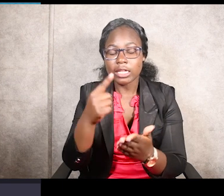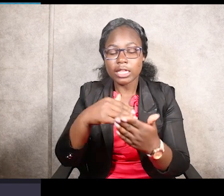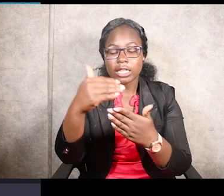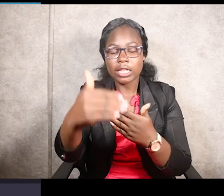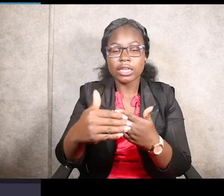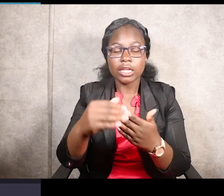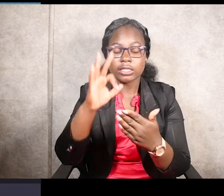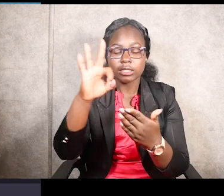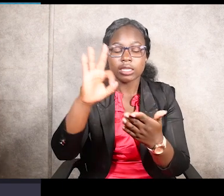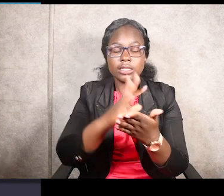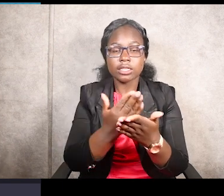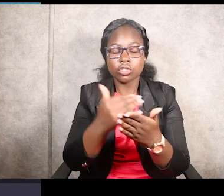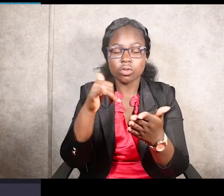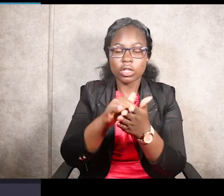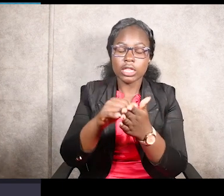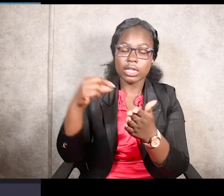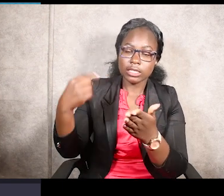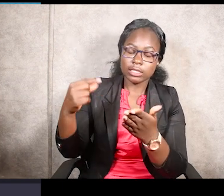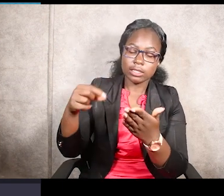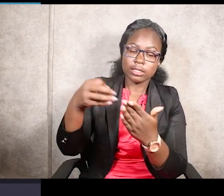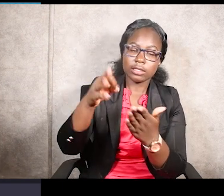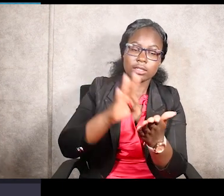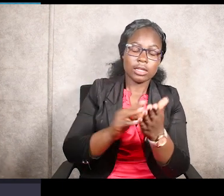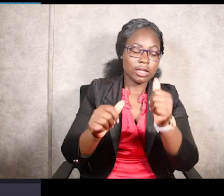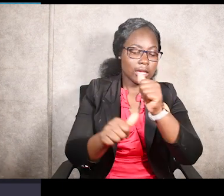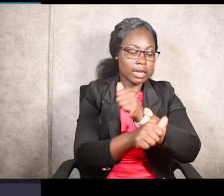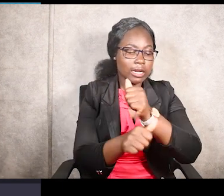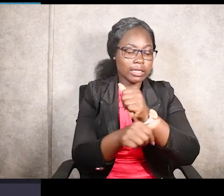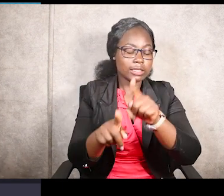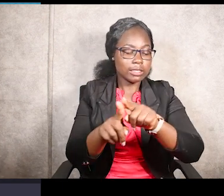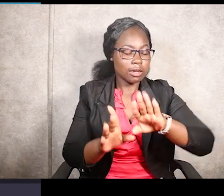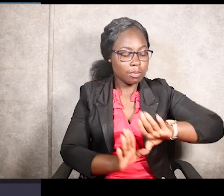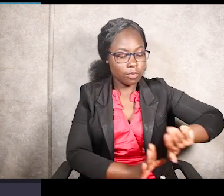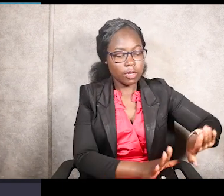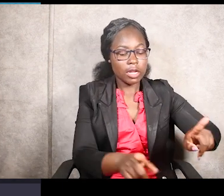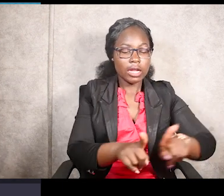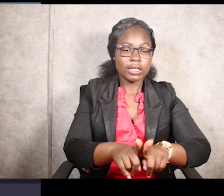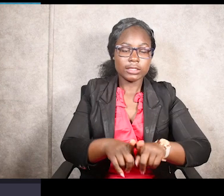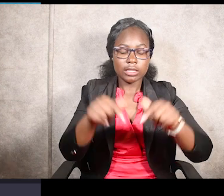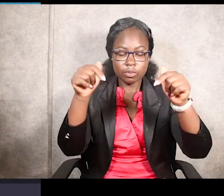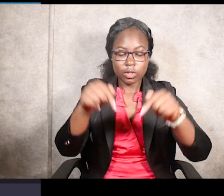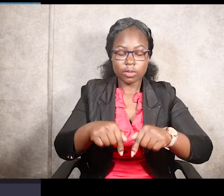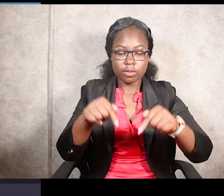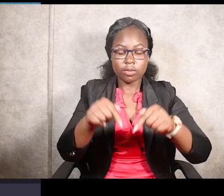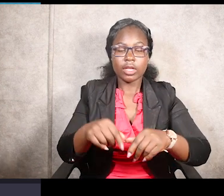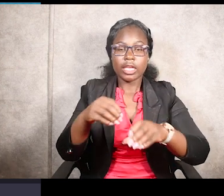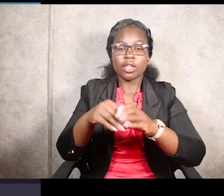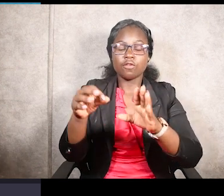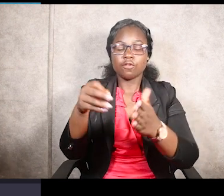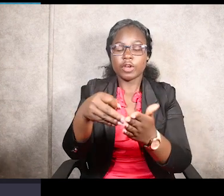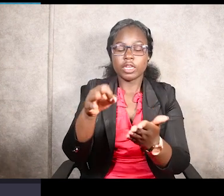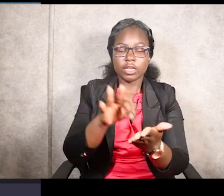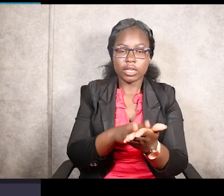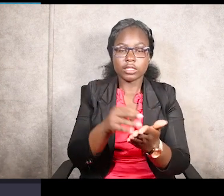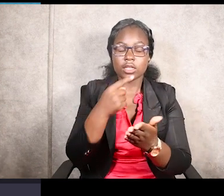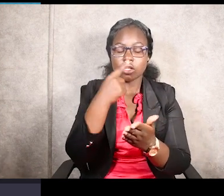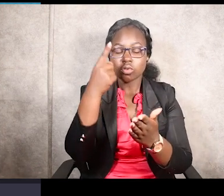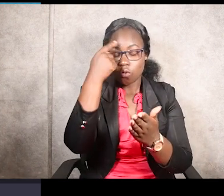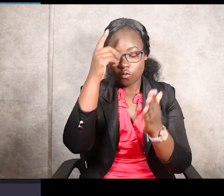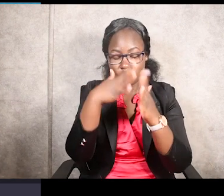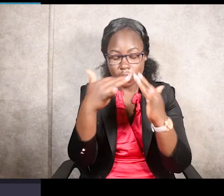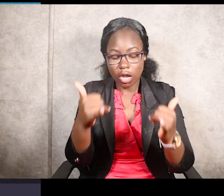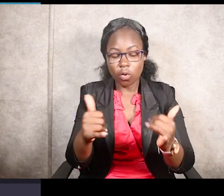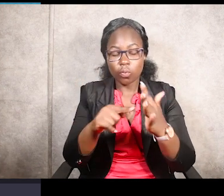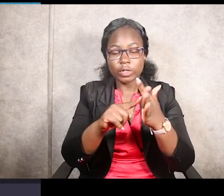is Green Finance, Risks and Return, as well as current trends in finance. So for now, let's